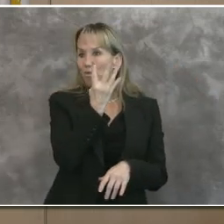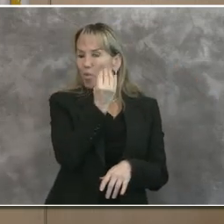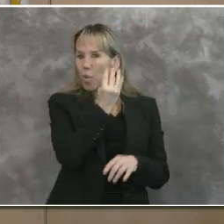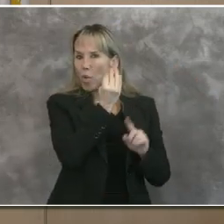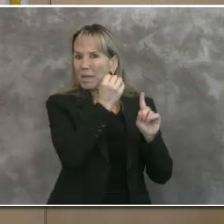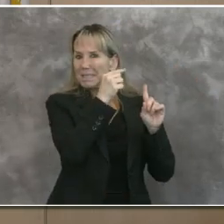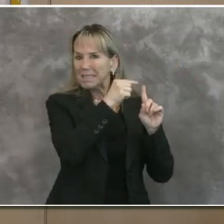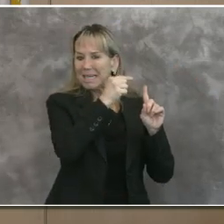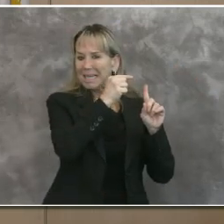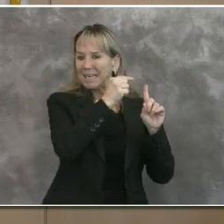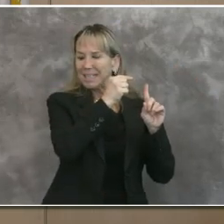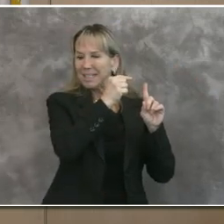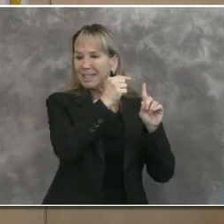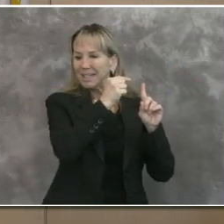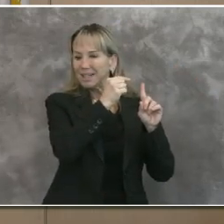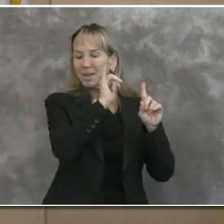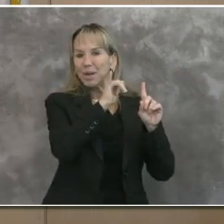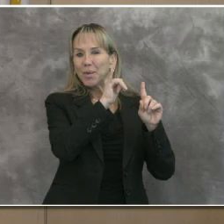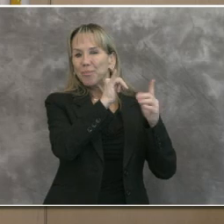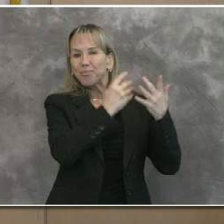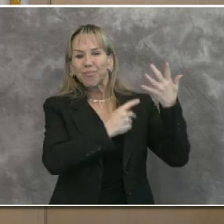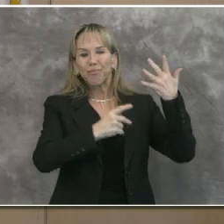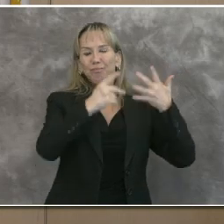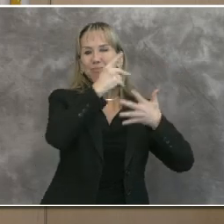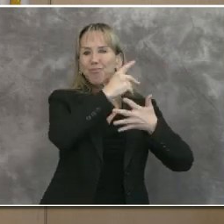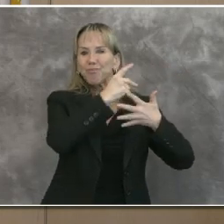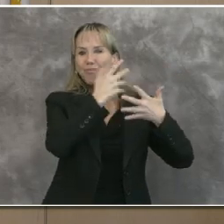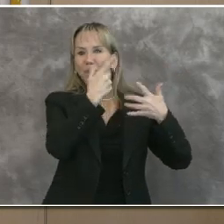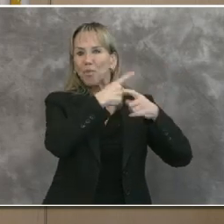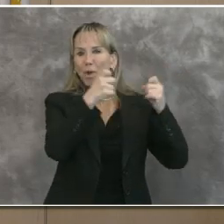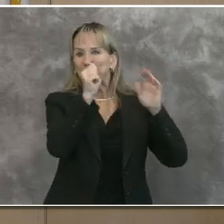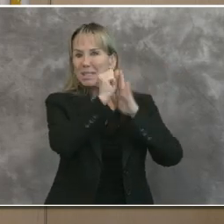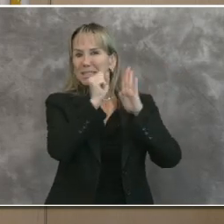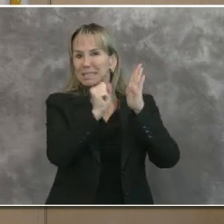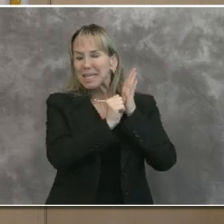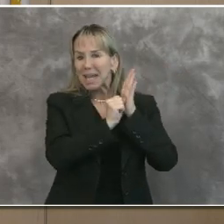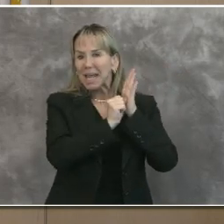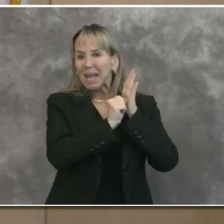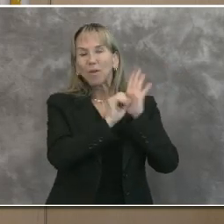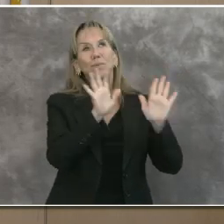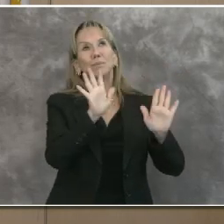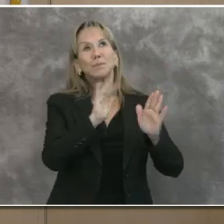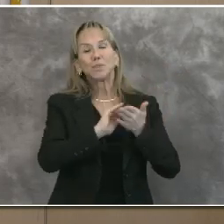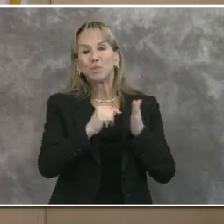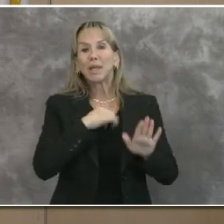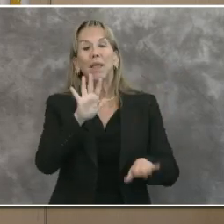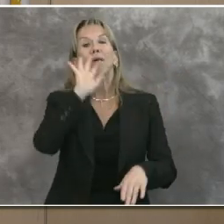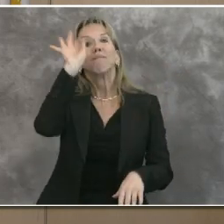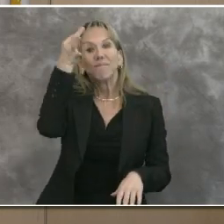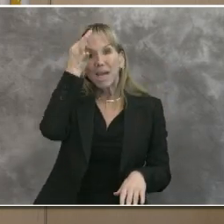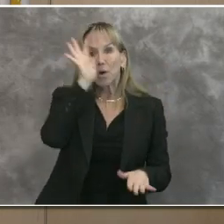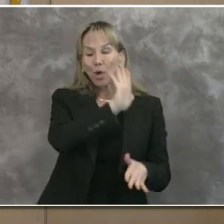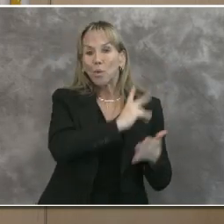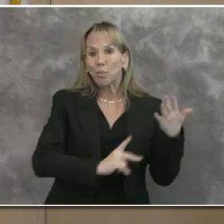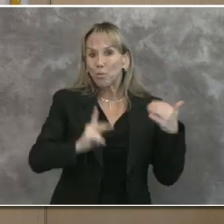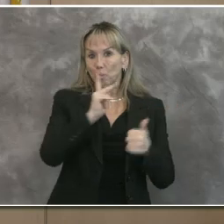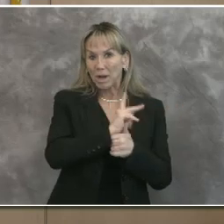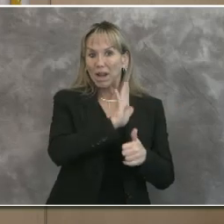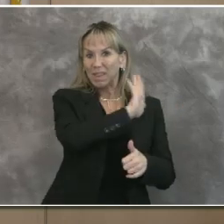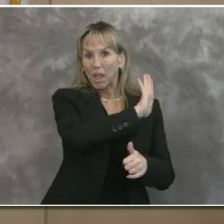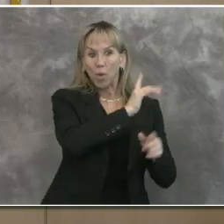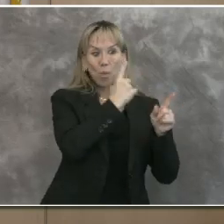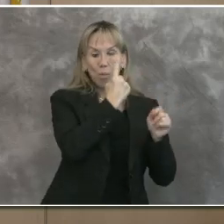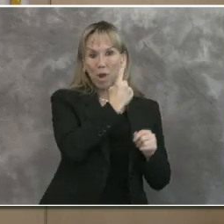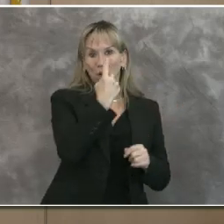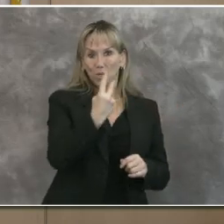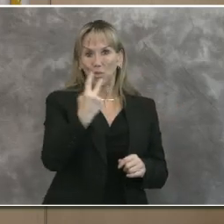Thursday. That includes prioritizations from the state, or rather federal prioritization, 1, 2, and 3